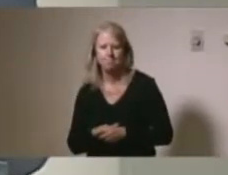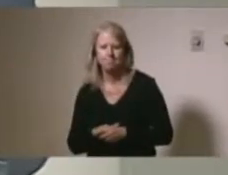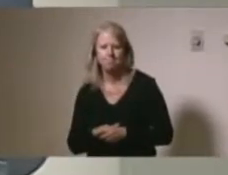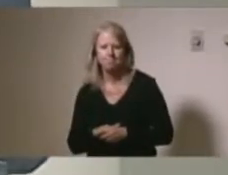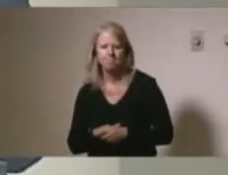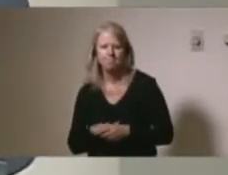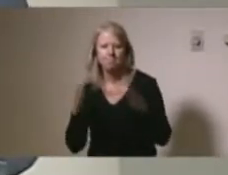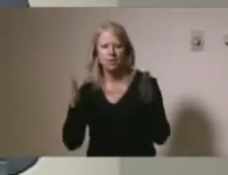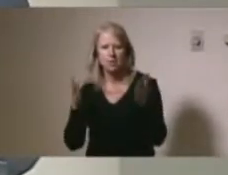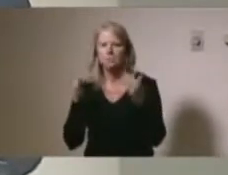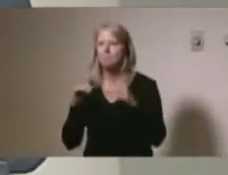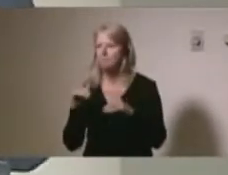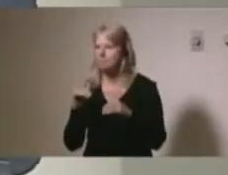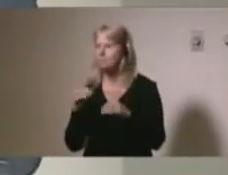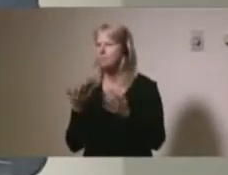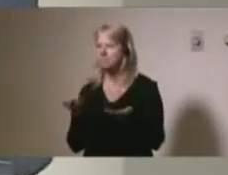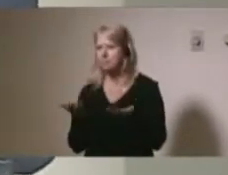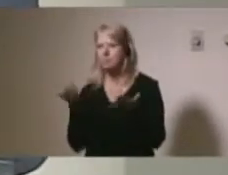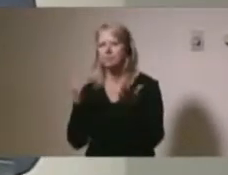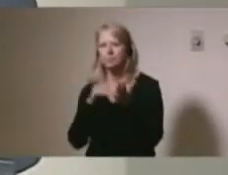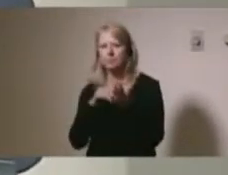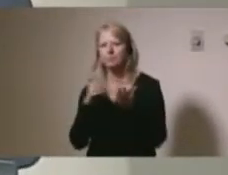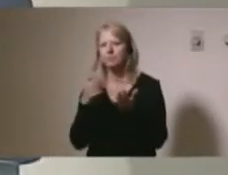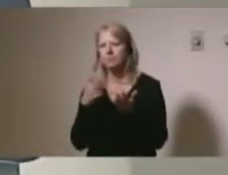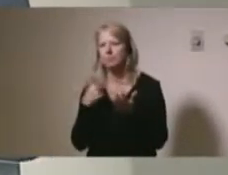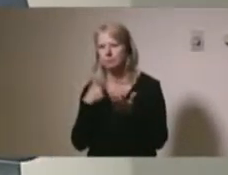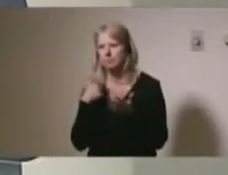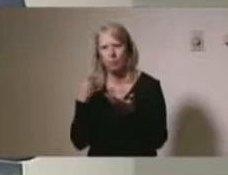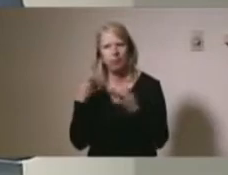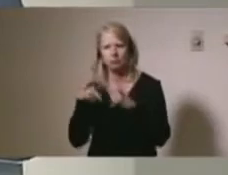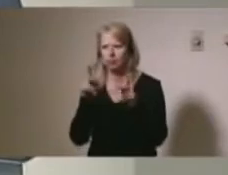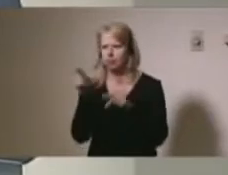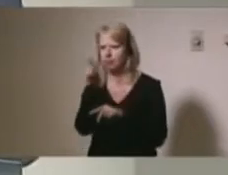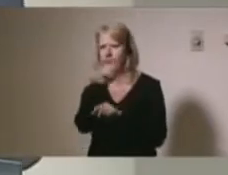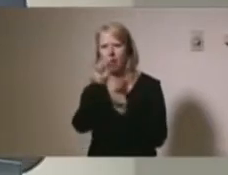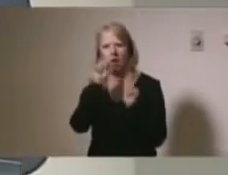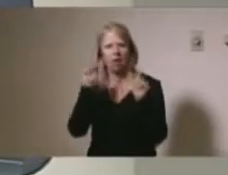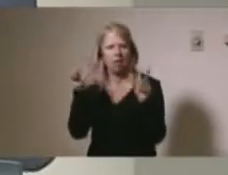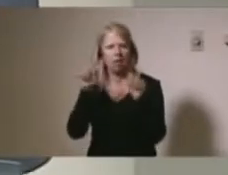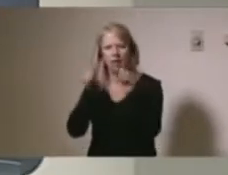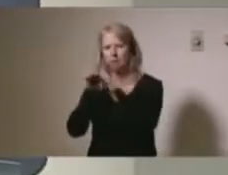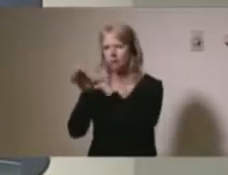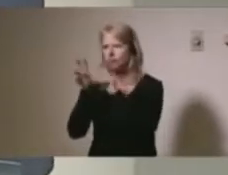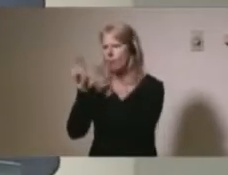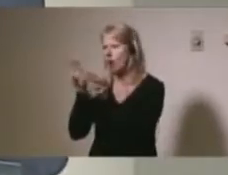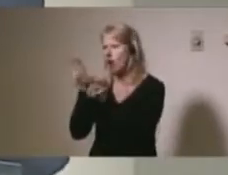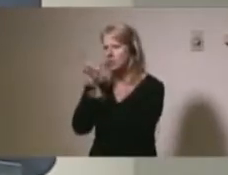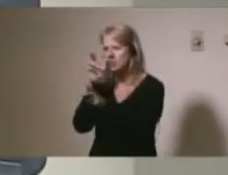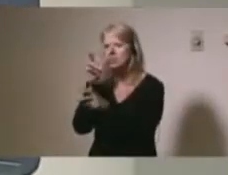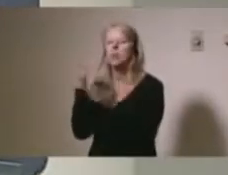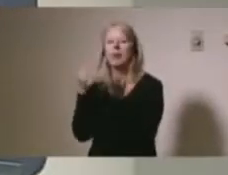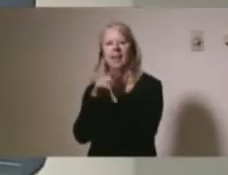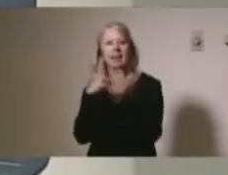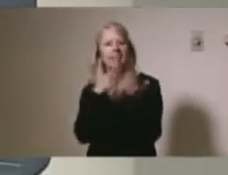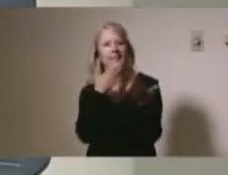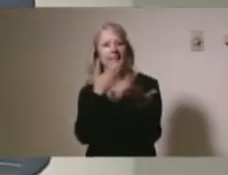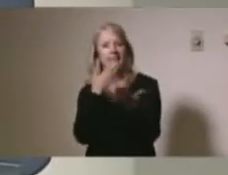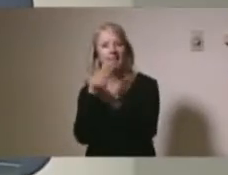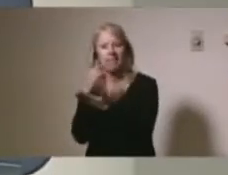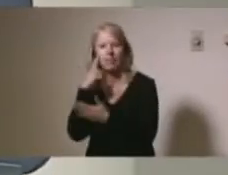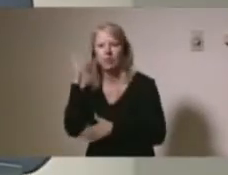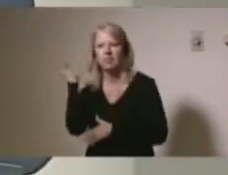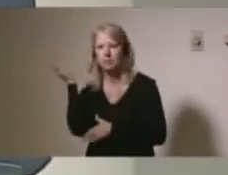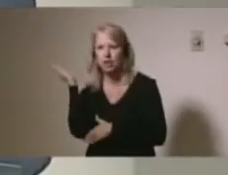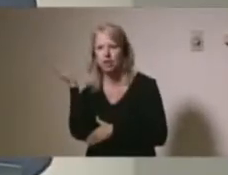And we grant you access to all of this. So once again, I would like to thank all our speakers